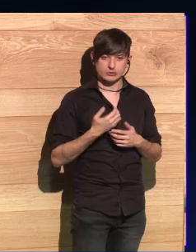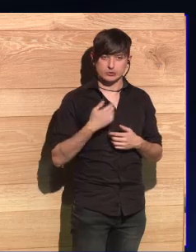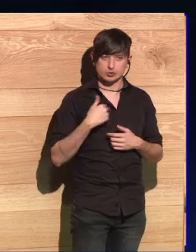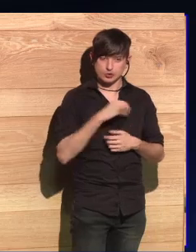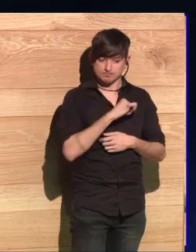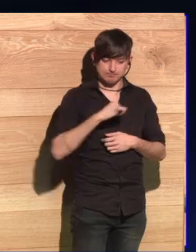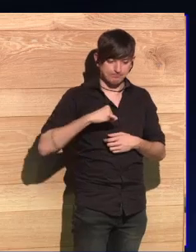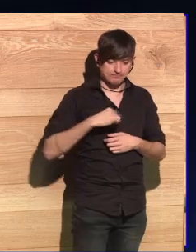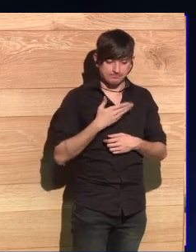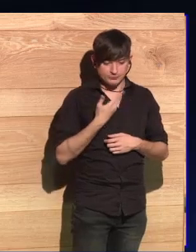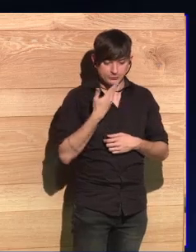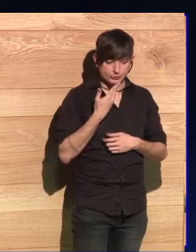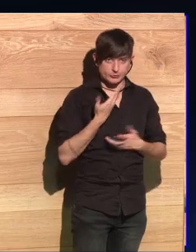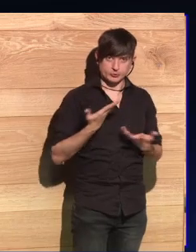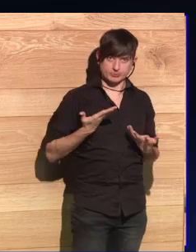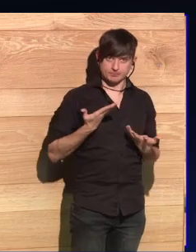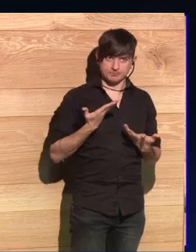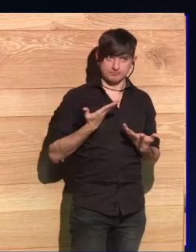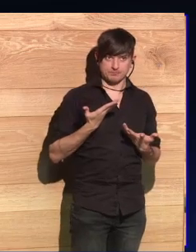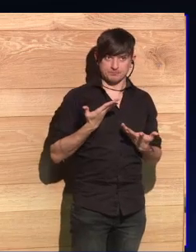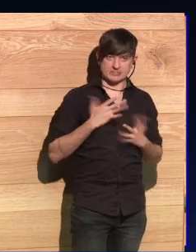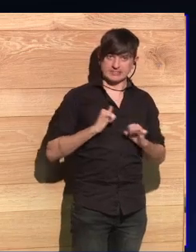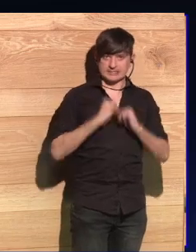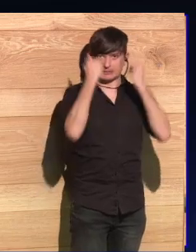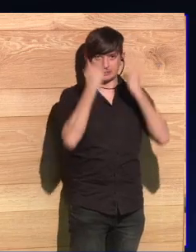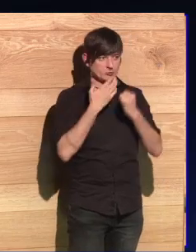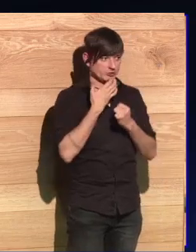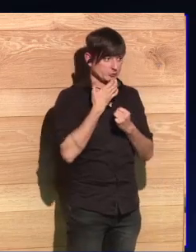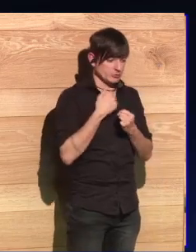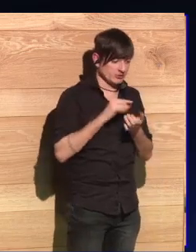in that temptation? Well, I've fallen into the temptation of